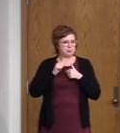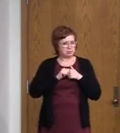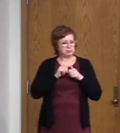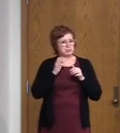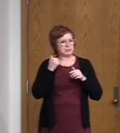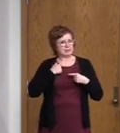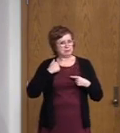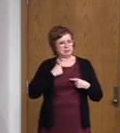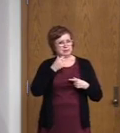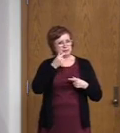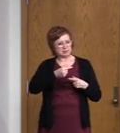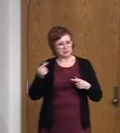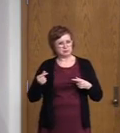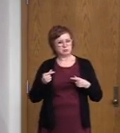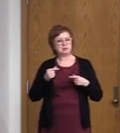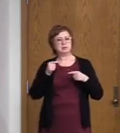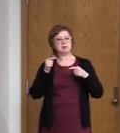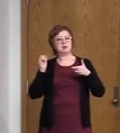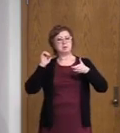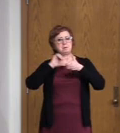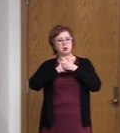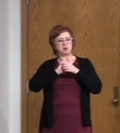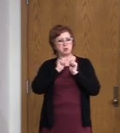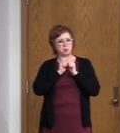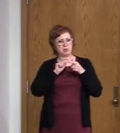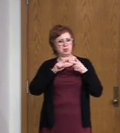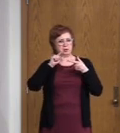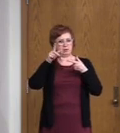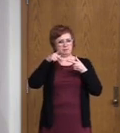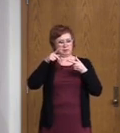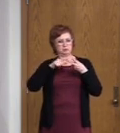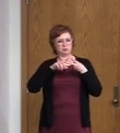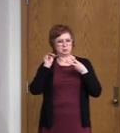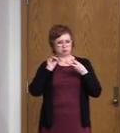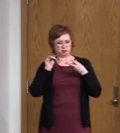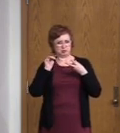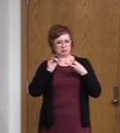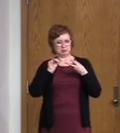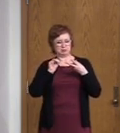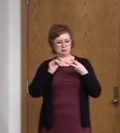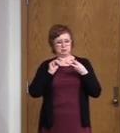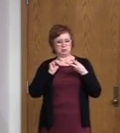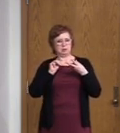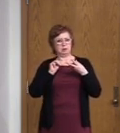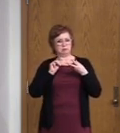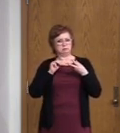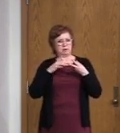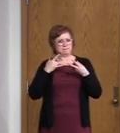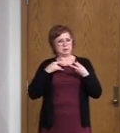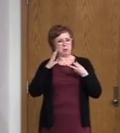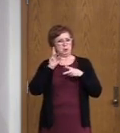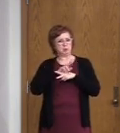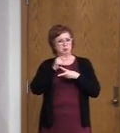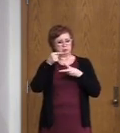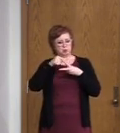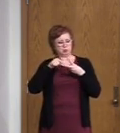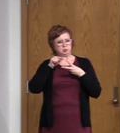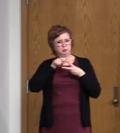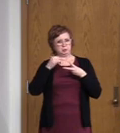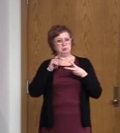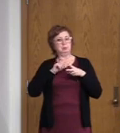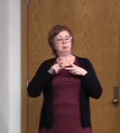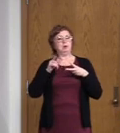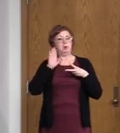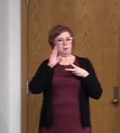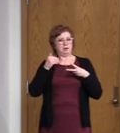has contracted with, and right now, our assumption is we're going to be riding the Moderna and Pfizer wave, but we know that there'll be other vaccines